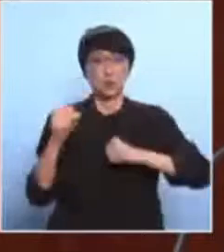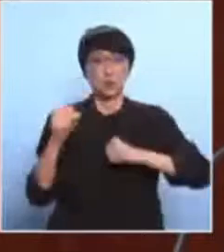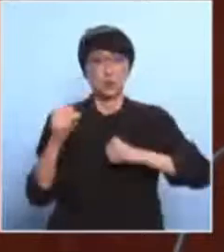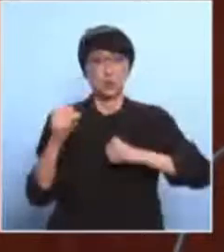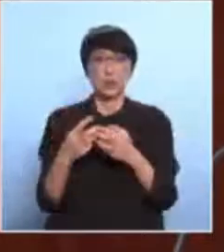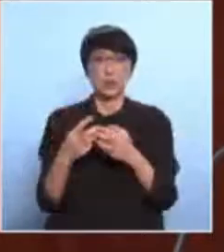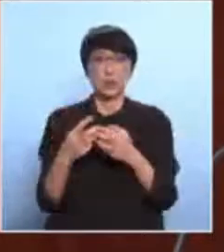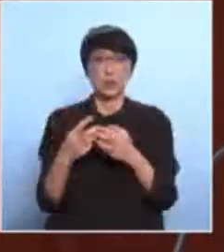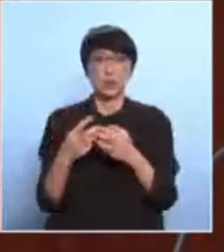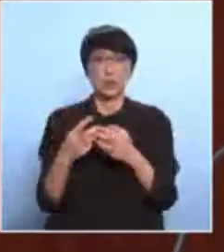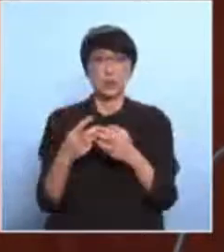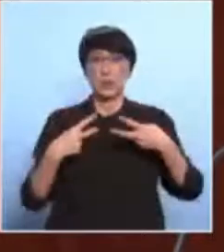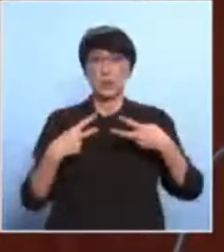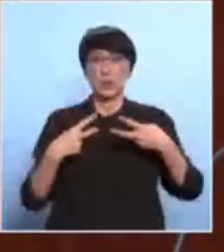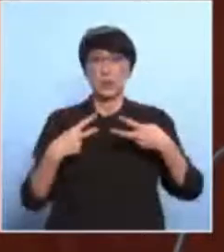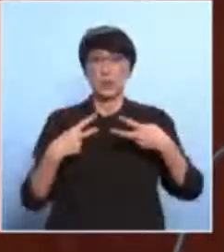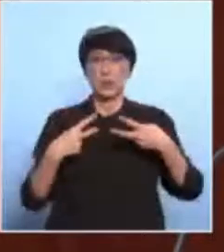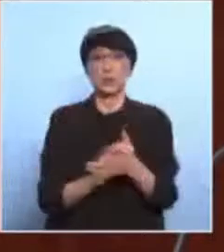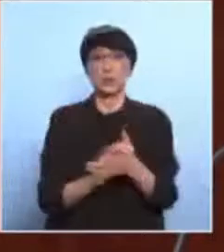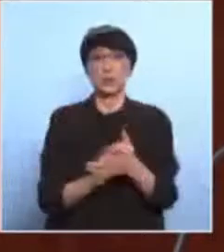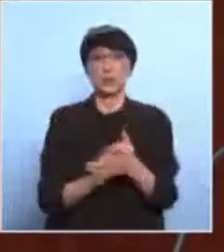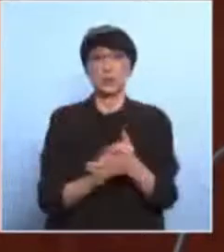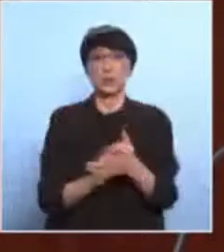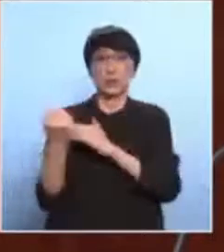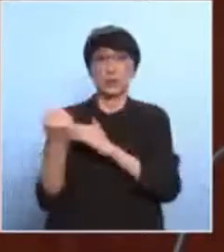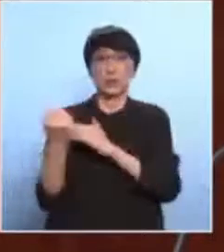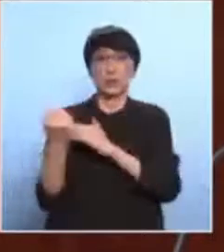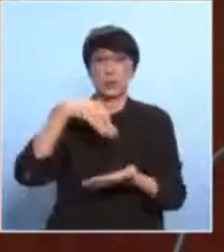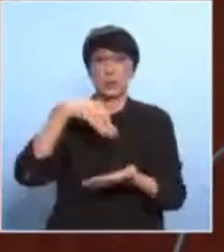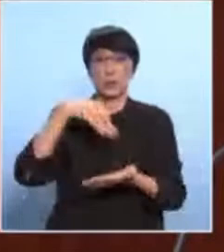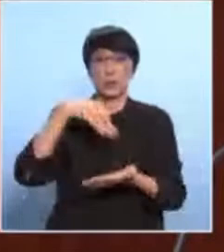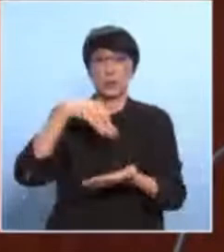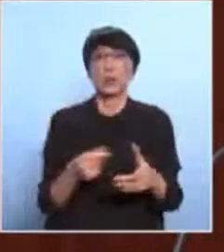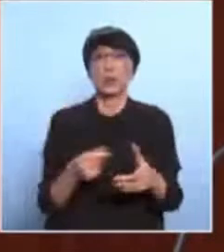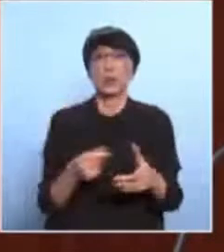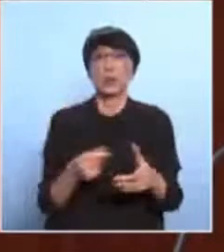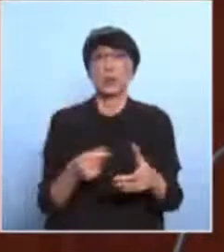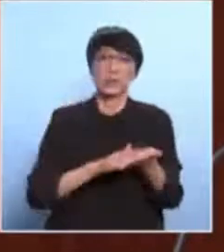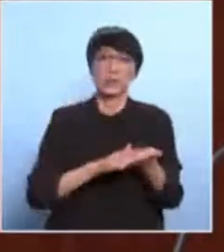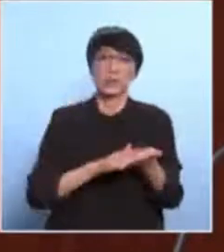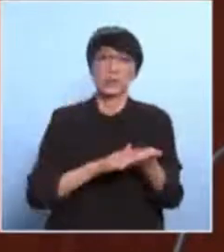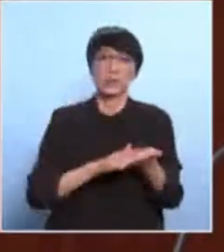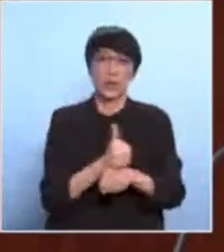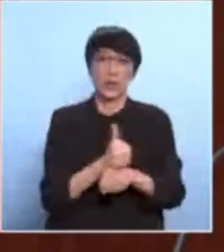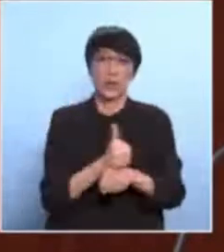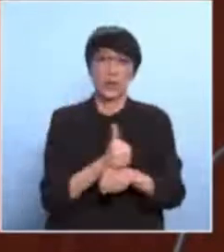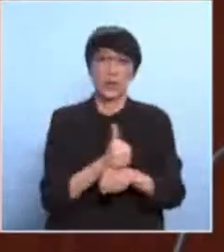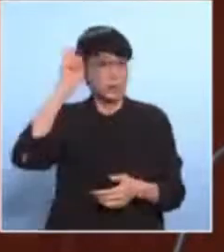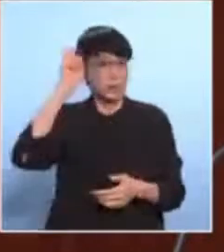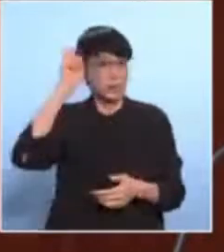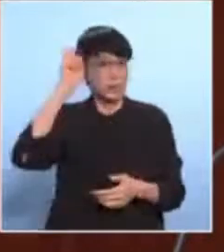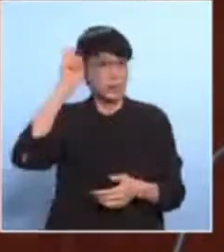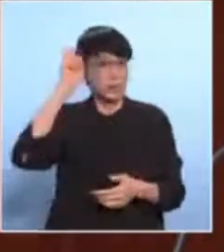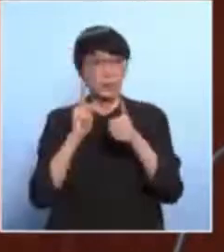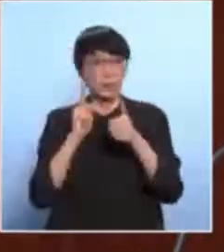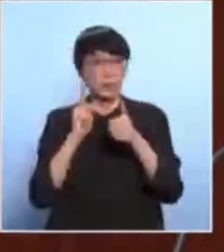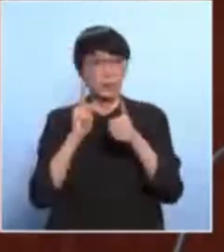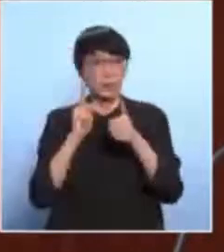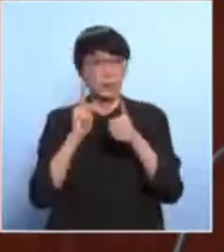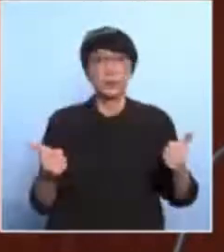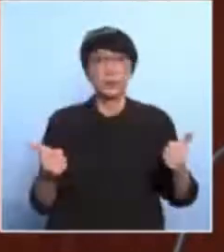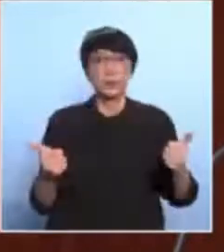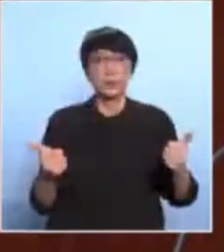to develop diverse talents and take part in public affairs. We will study the possibility of utilizing